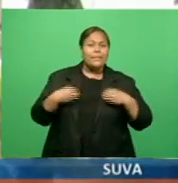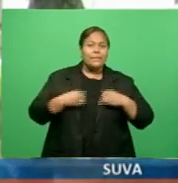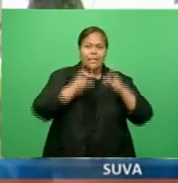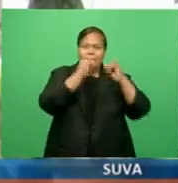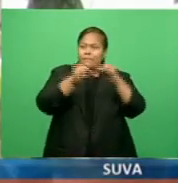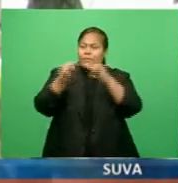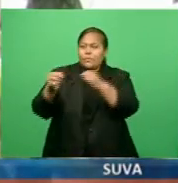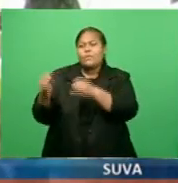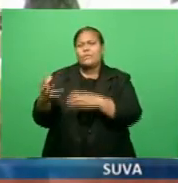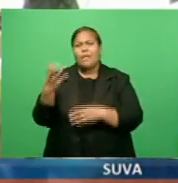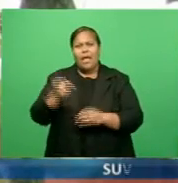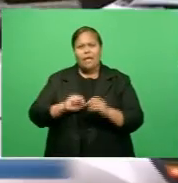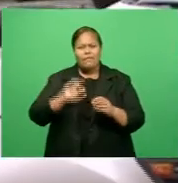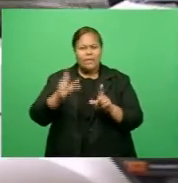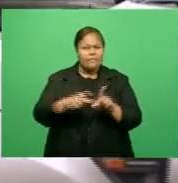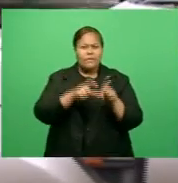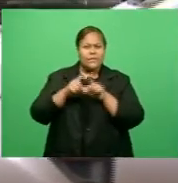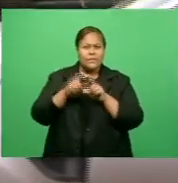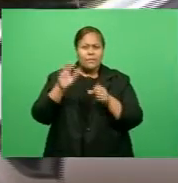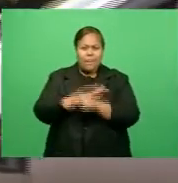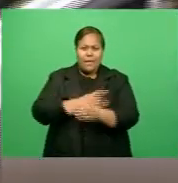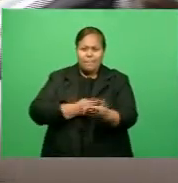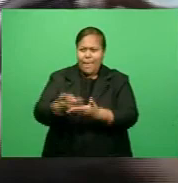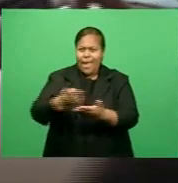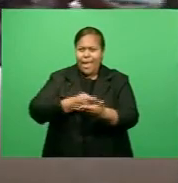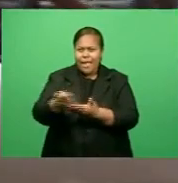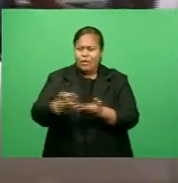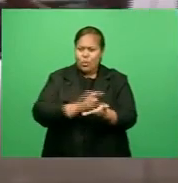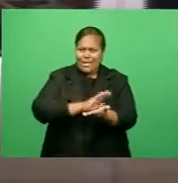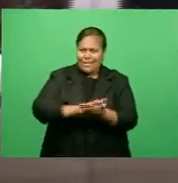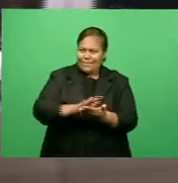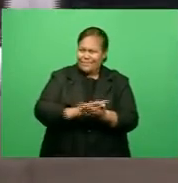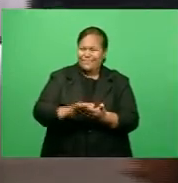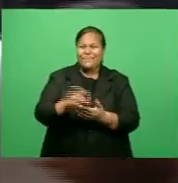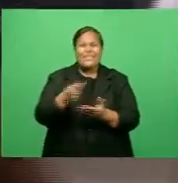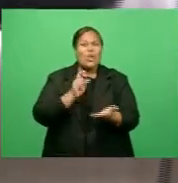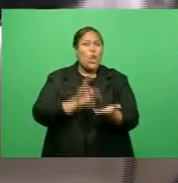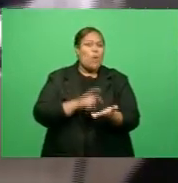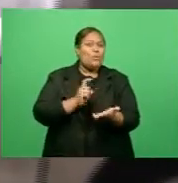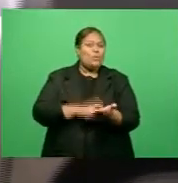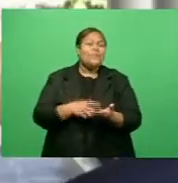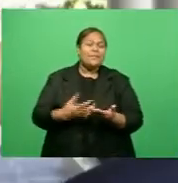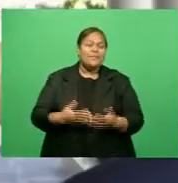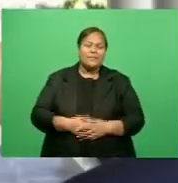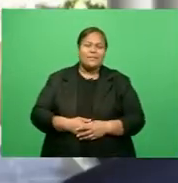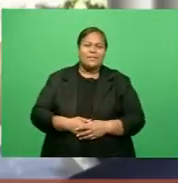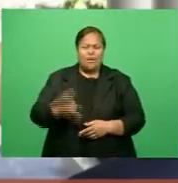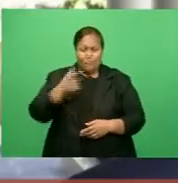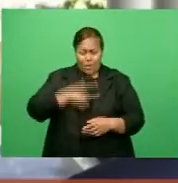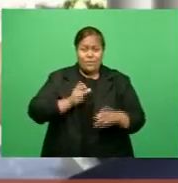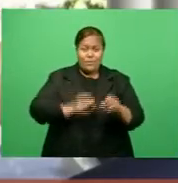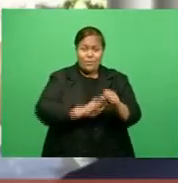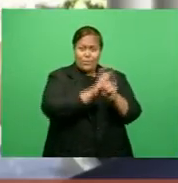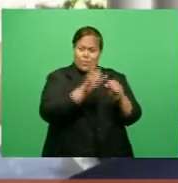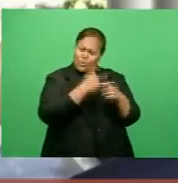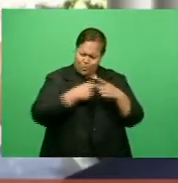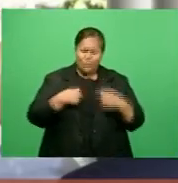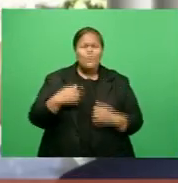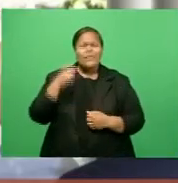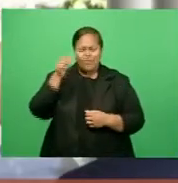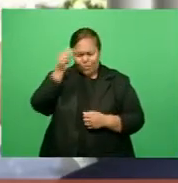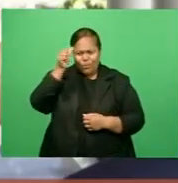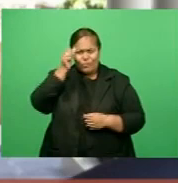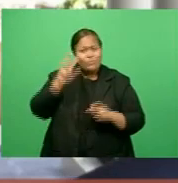are facing difficulties in making payment to clear their arrears. However, with the COVID-19, we anticipate there will be some